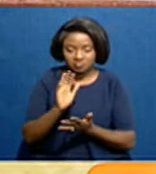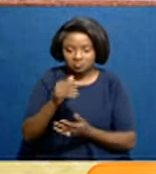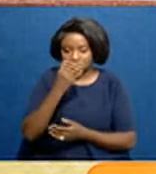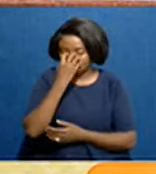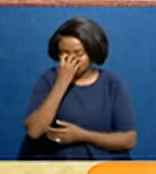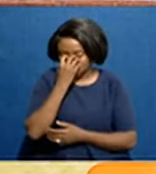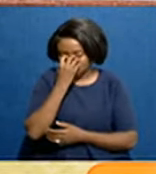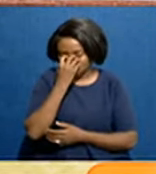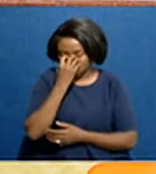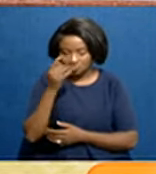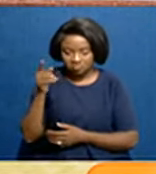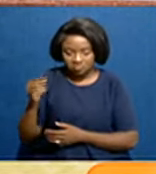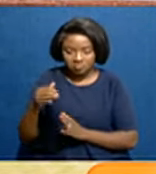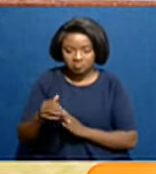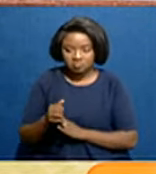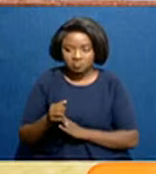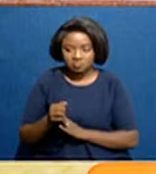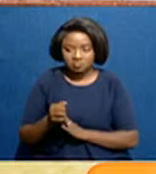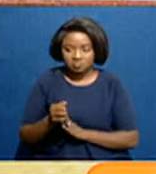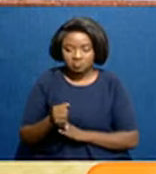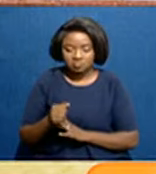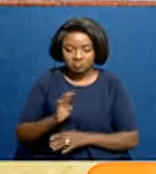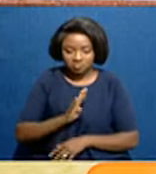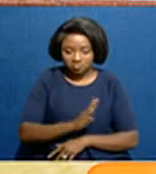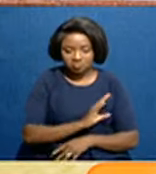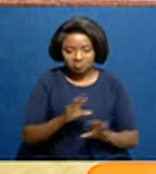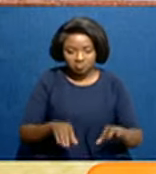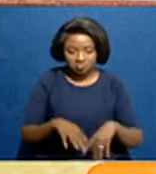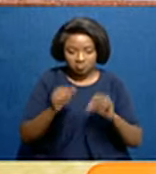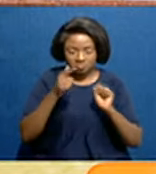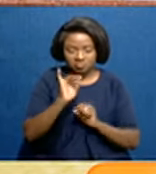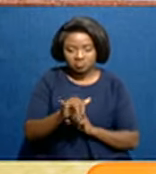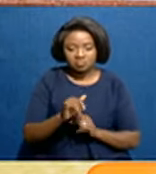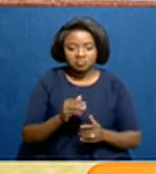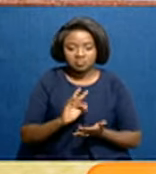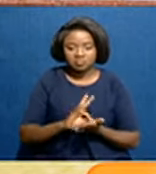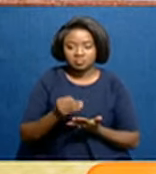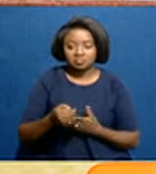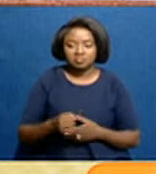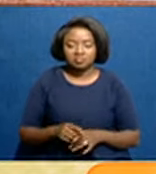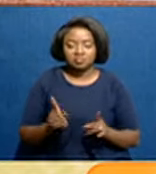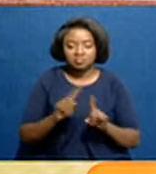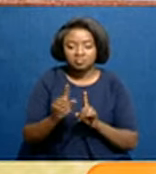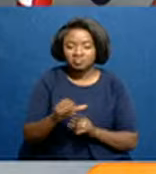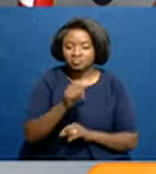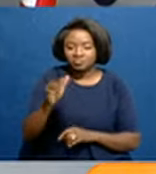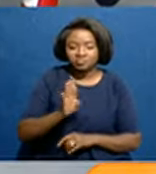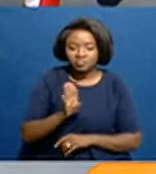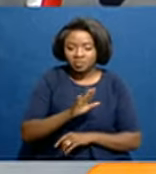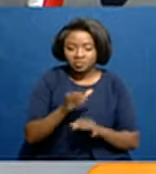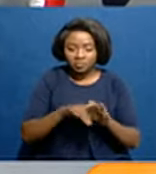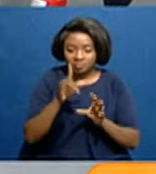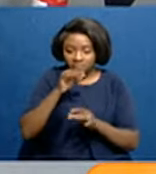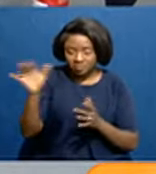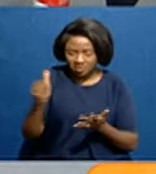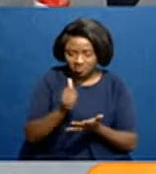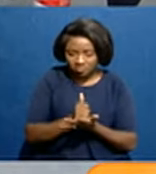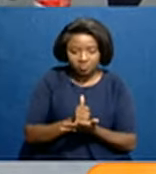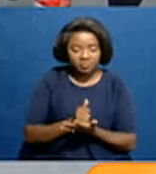President today to be the board chair mm-hmm. of the fund. And the other board members that you mentioned, they've all been appointed?